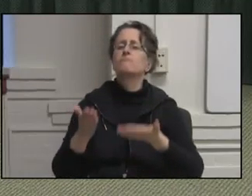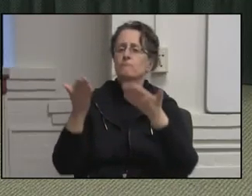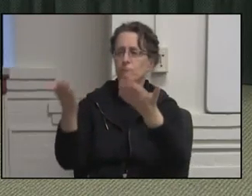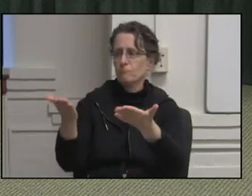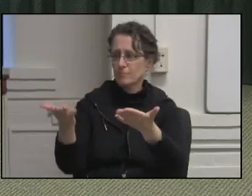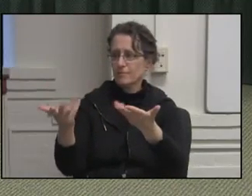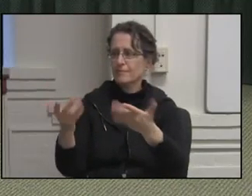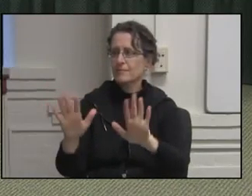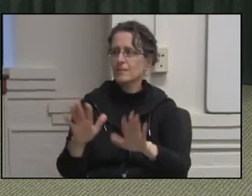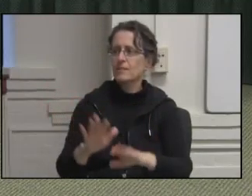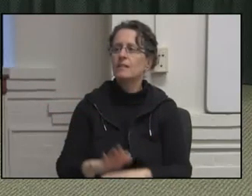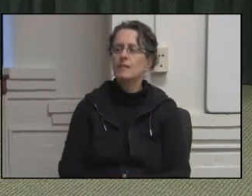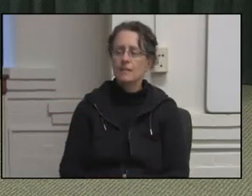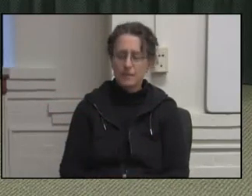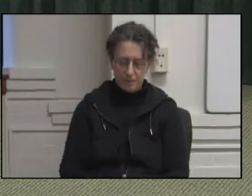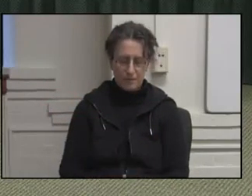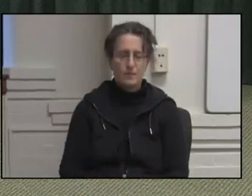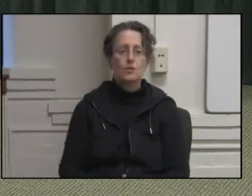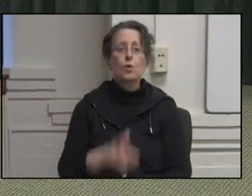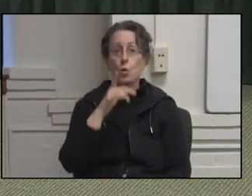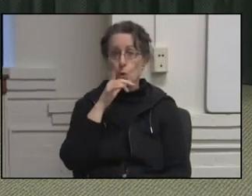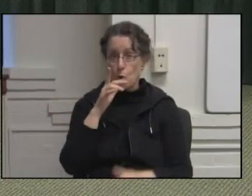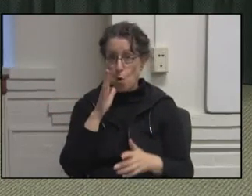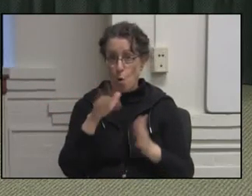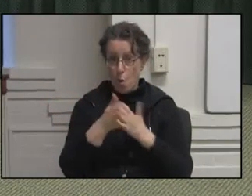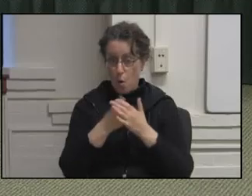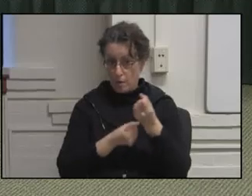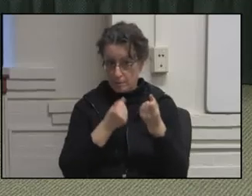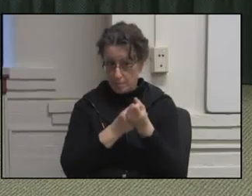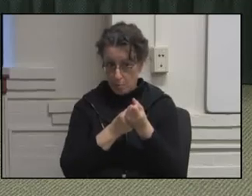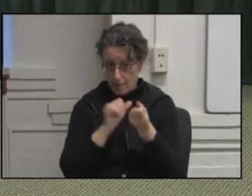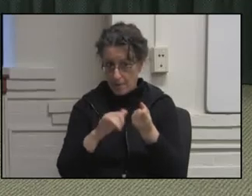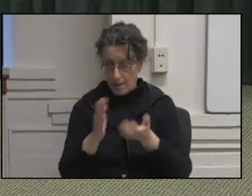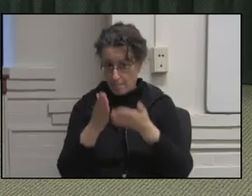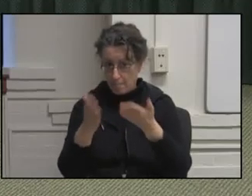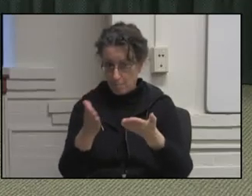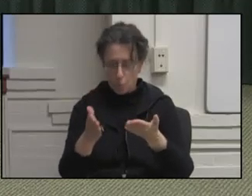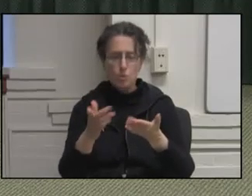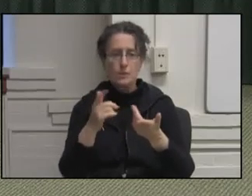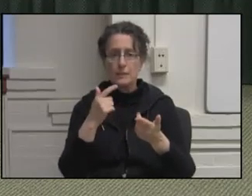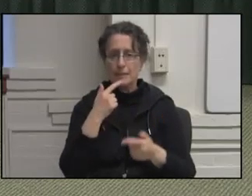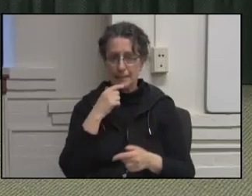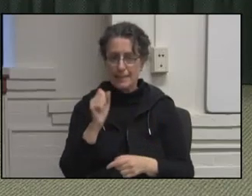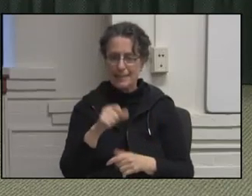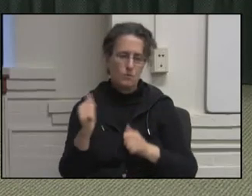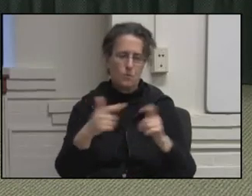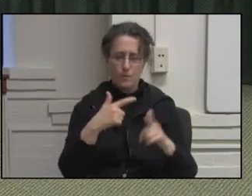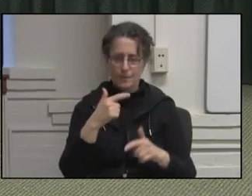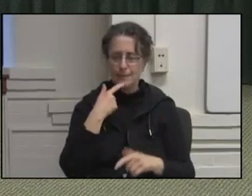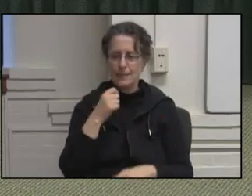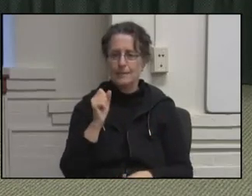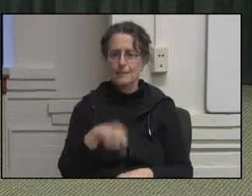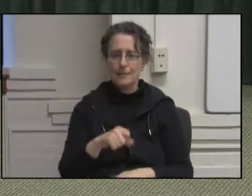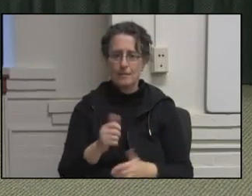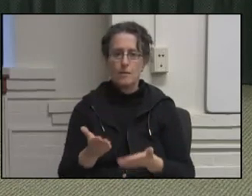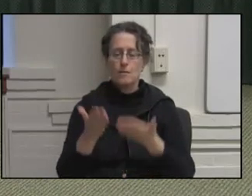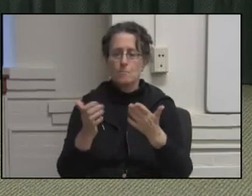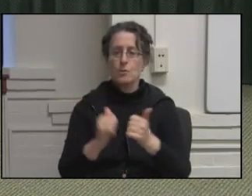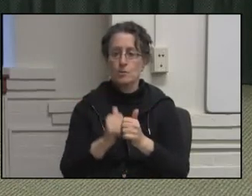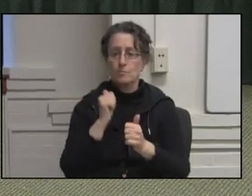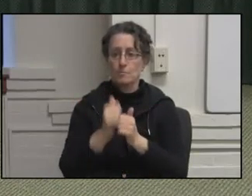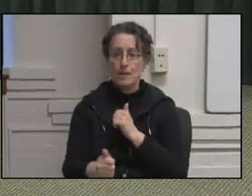commissioners. All those in favor of adjourning as liquor commissioners? Aye. Aye. Any opposed? Okay. And I would